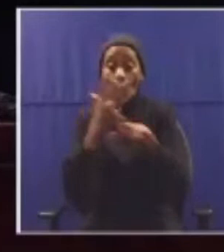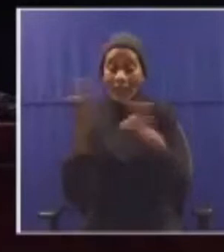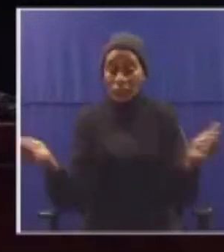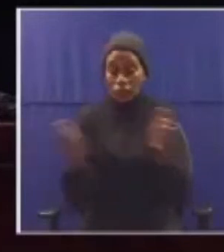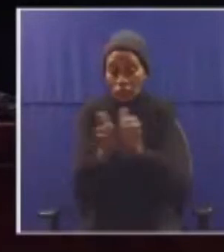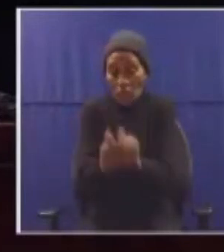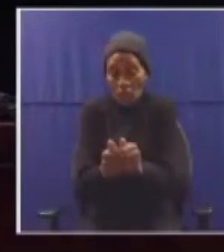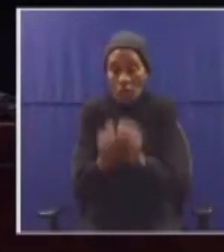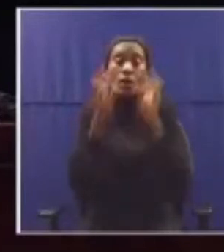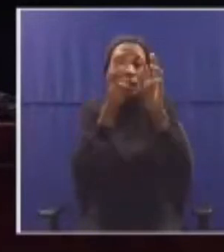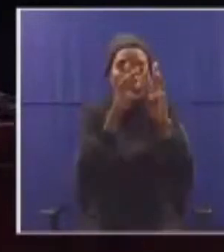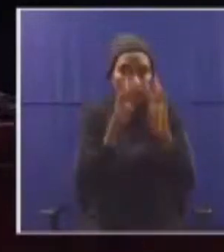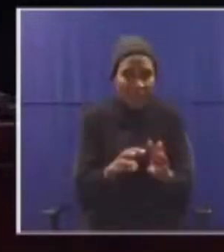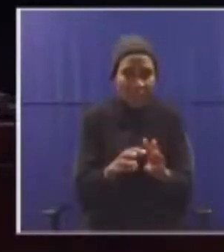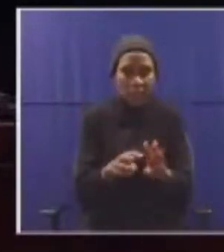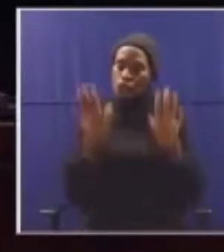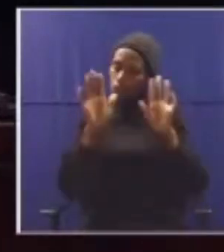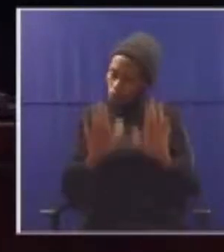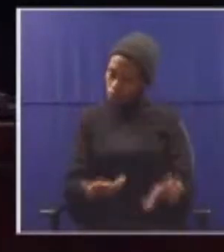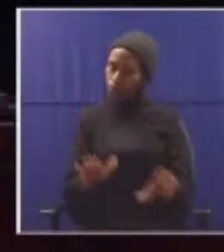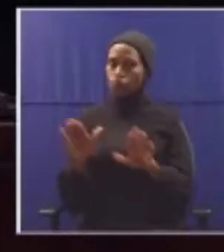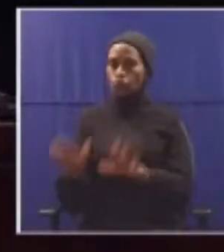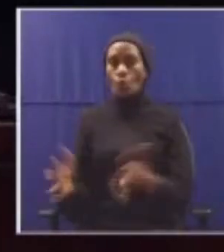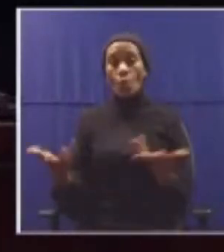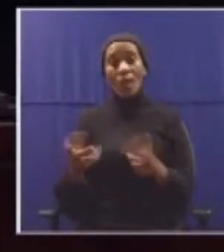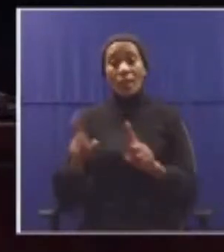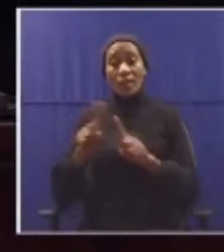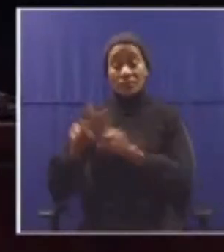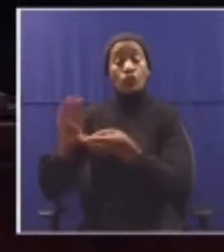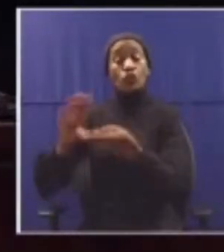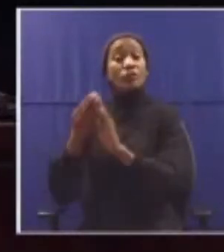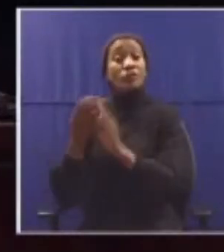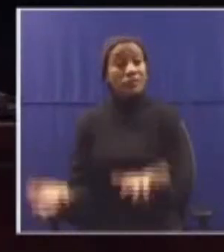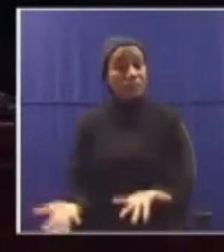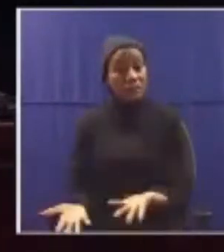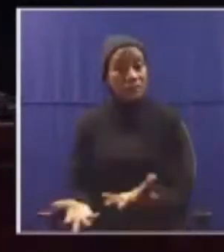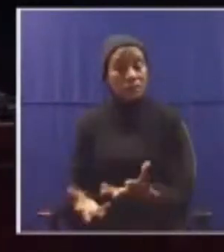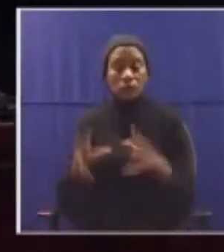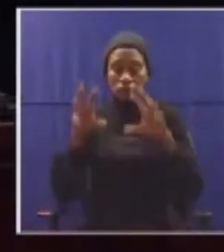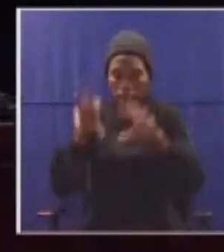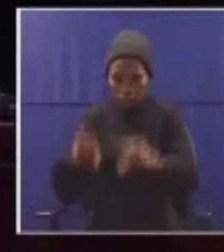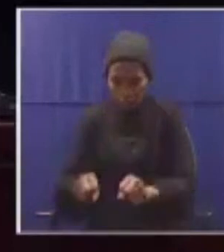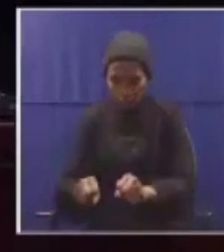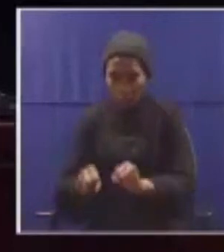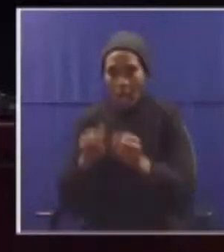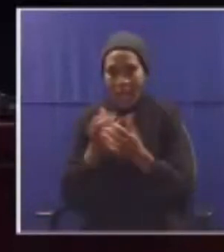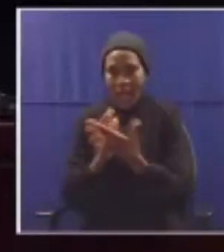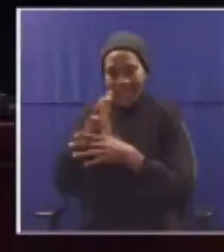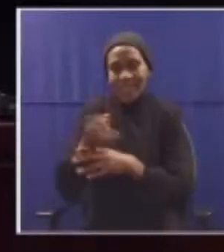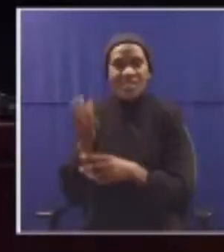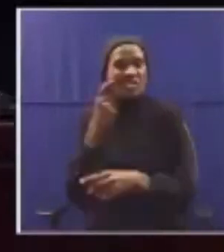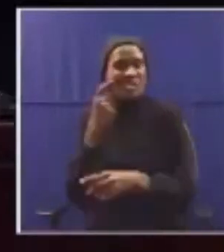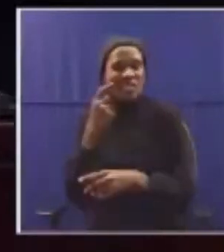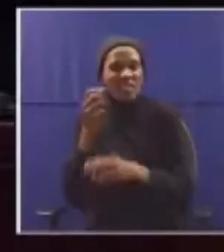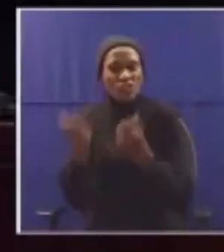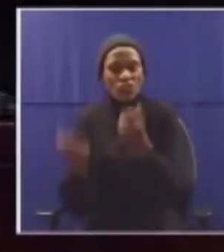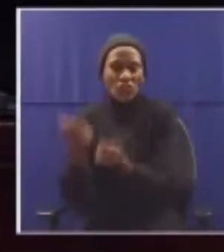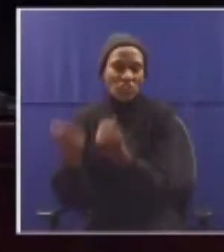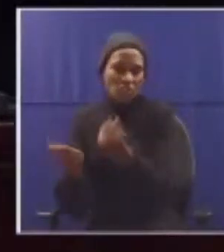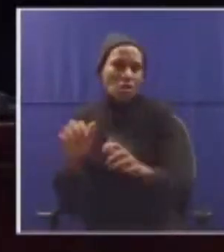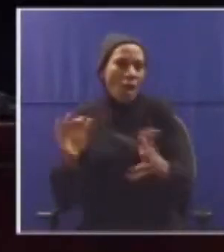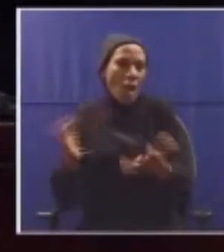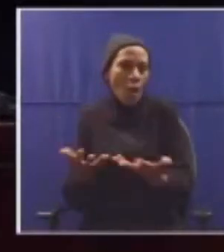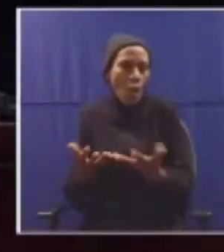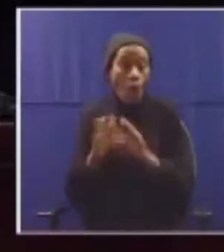coexistence, peace, harmony in the community, enhancing access to justice by providing